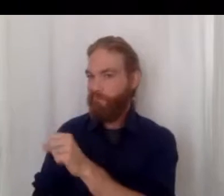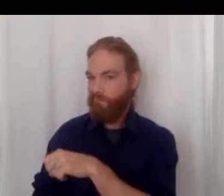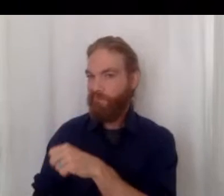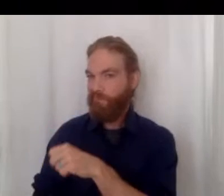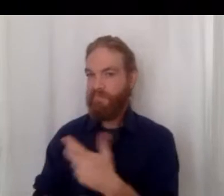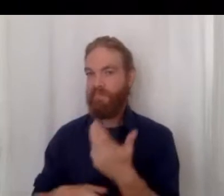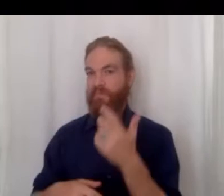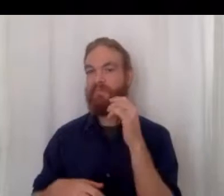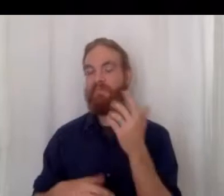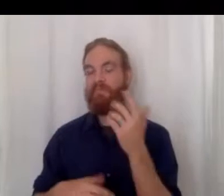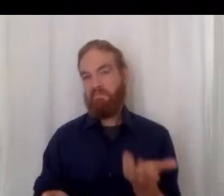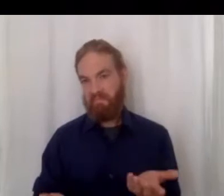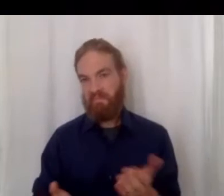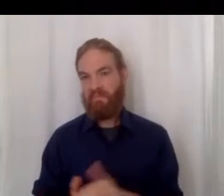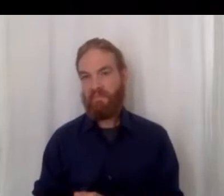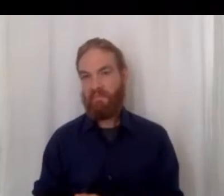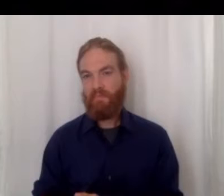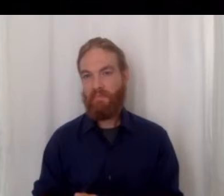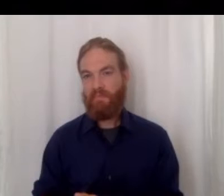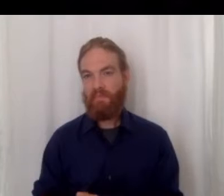what we will be responsible for.